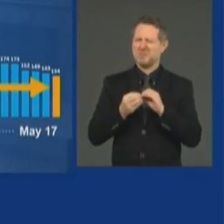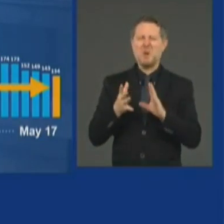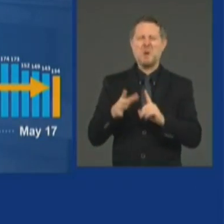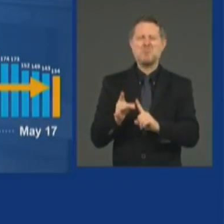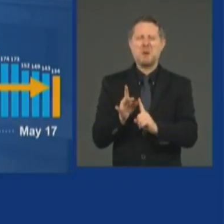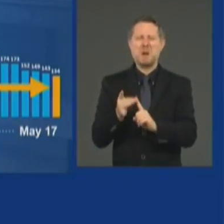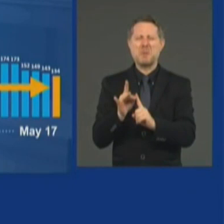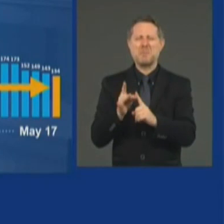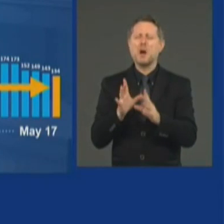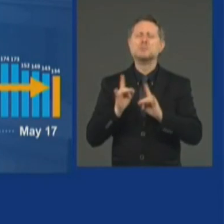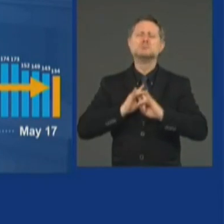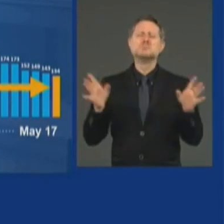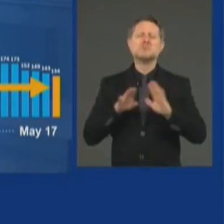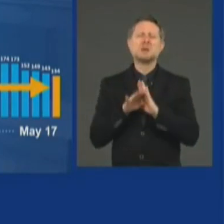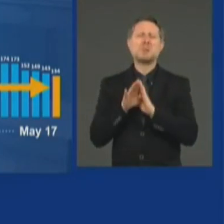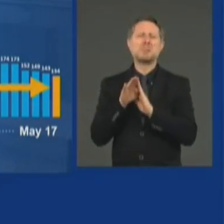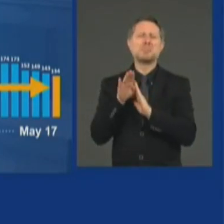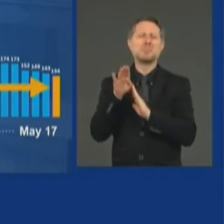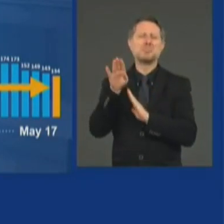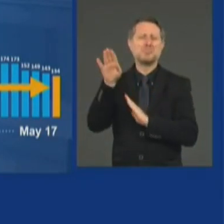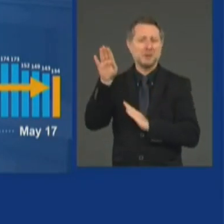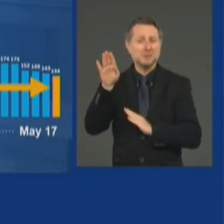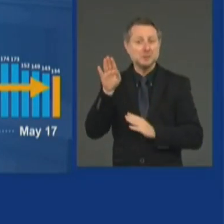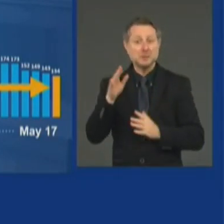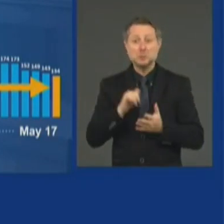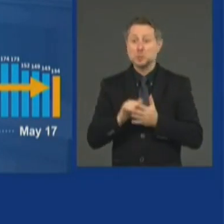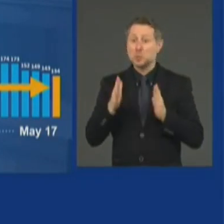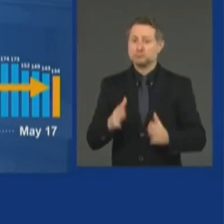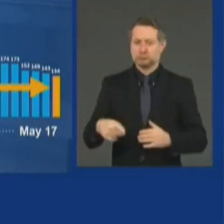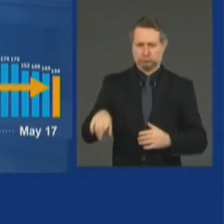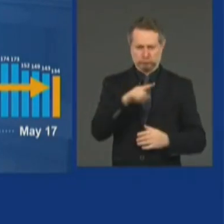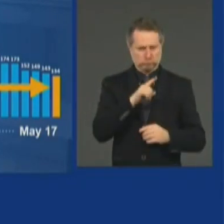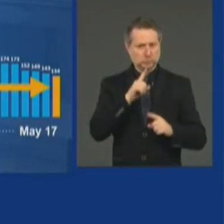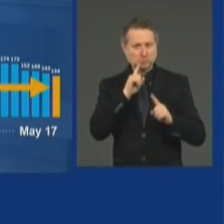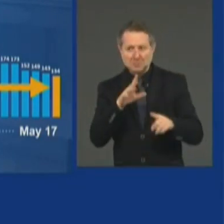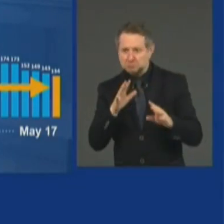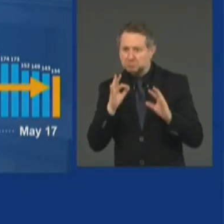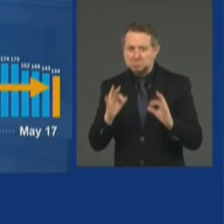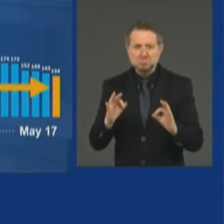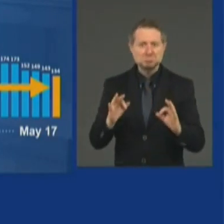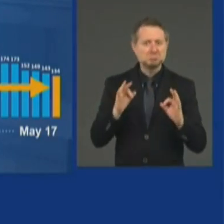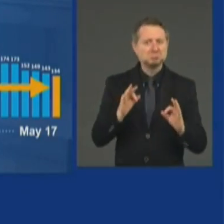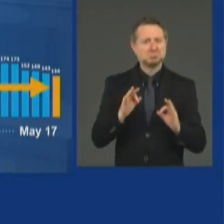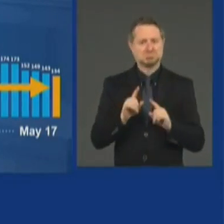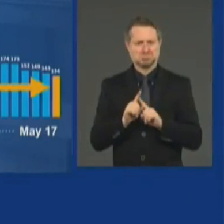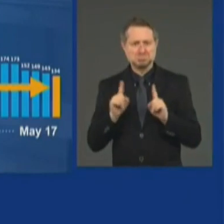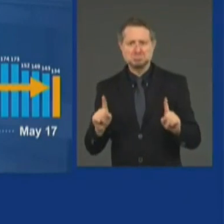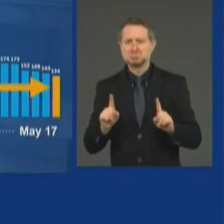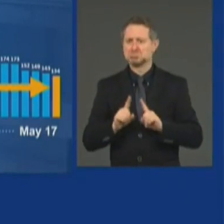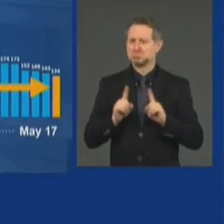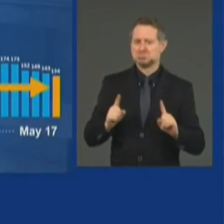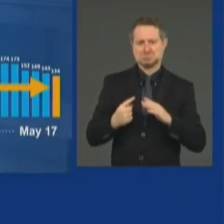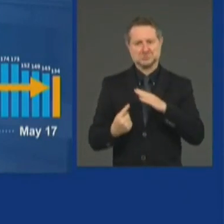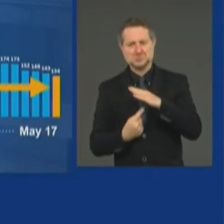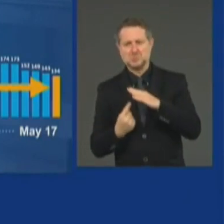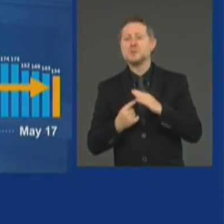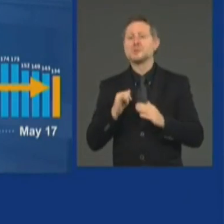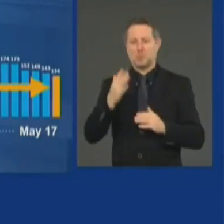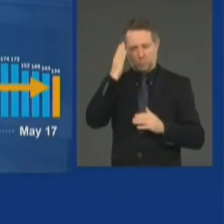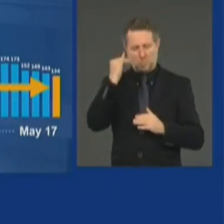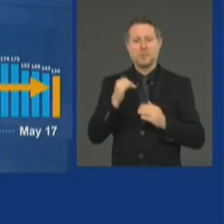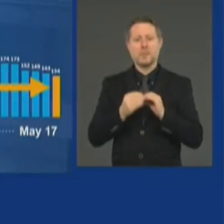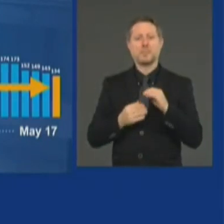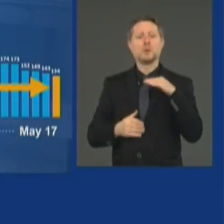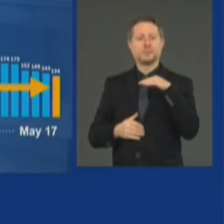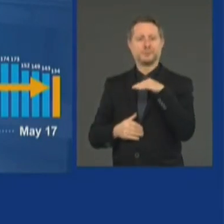responded with great unity and great discipline, and that's why that curve turned. We hit the